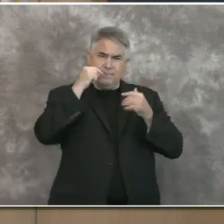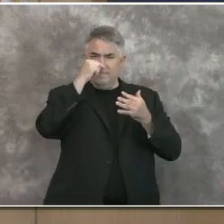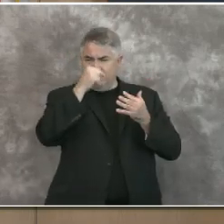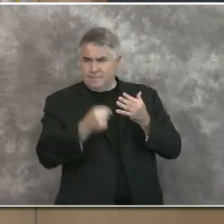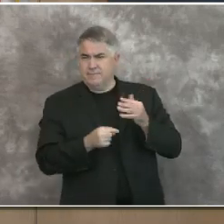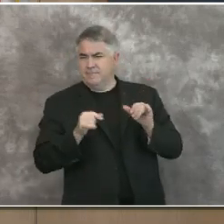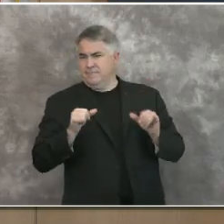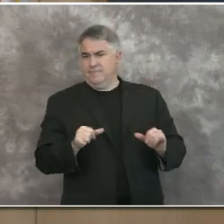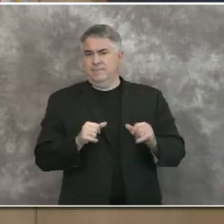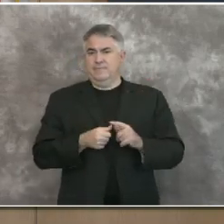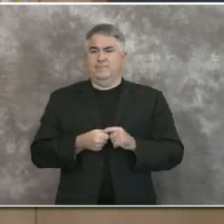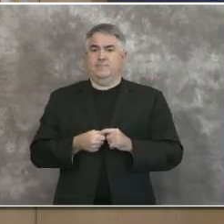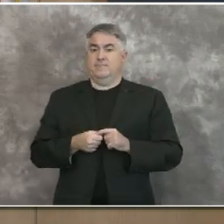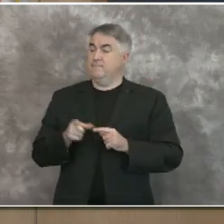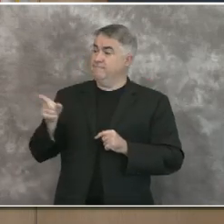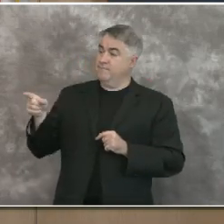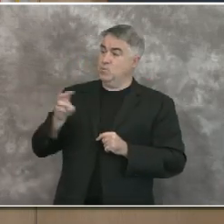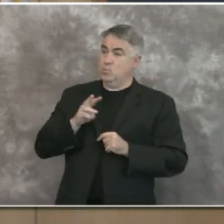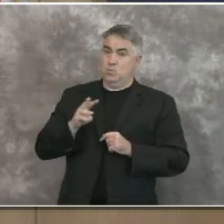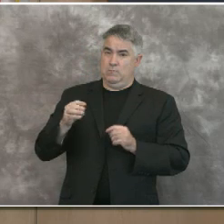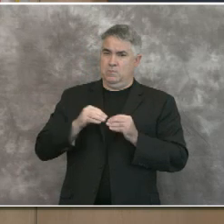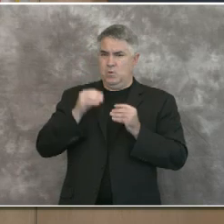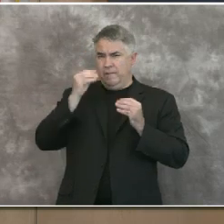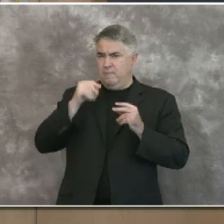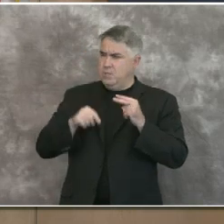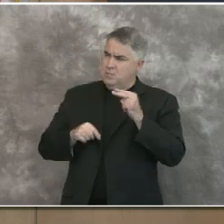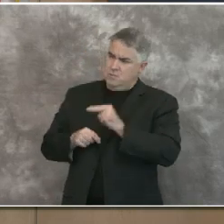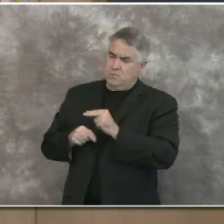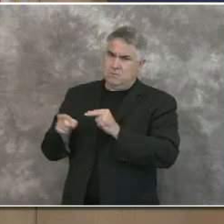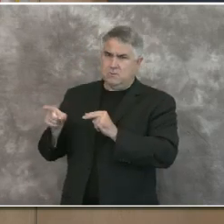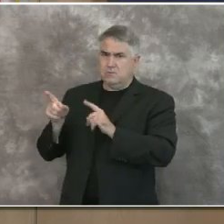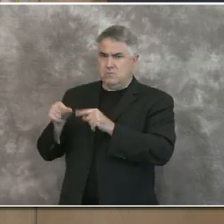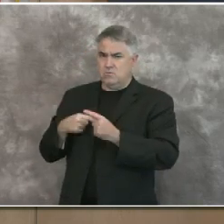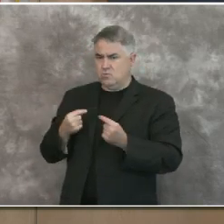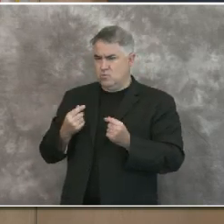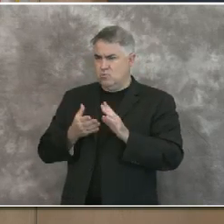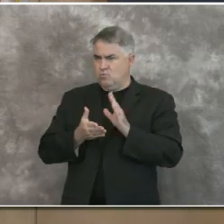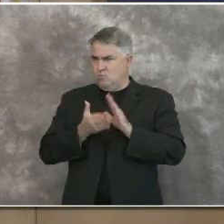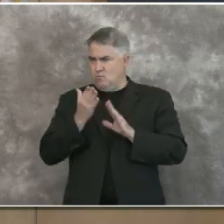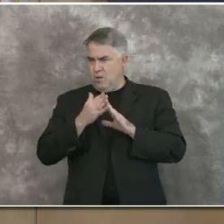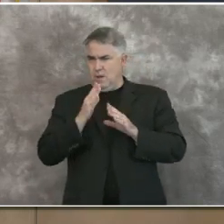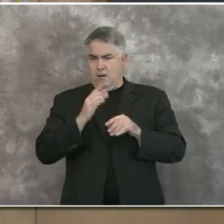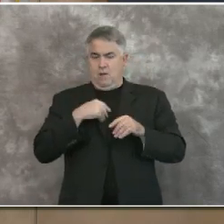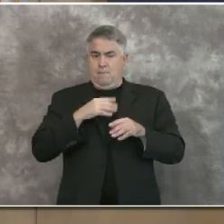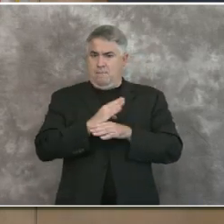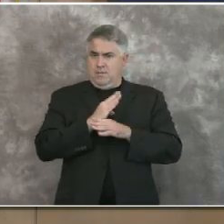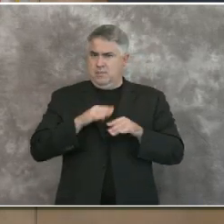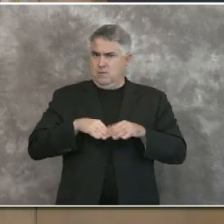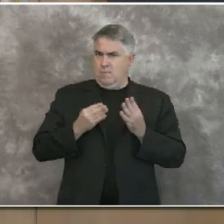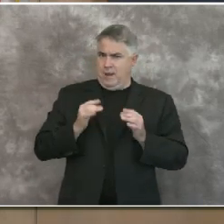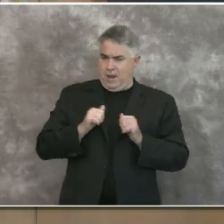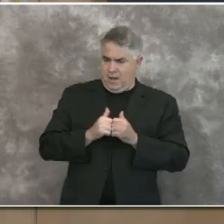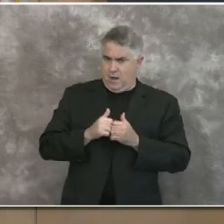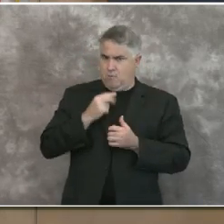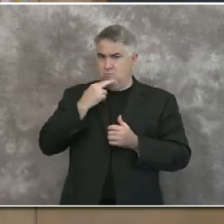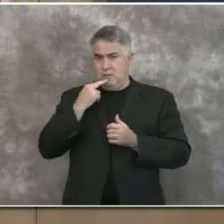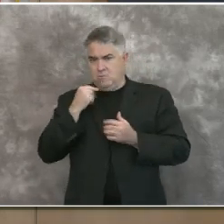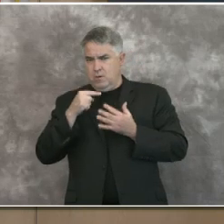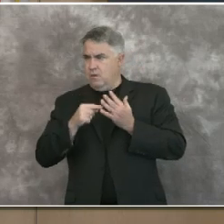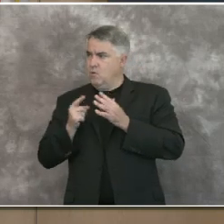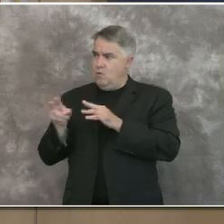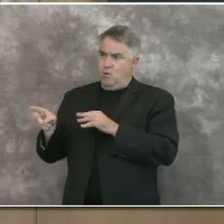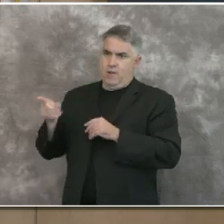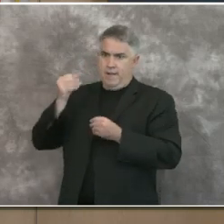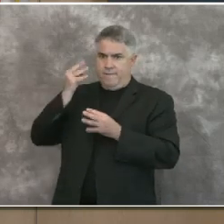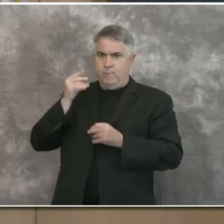coronavirus-sd.com, there is a safe reopening plan designated specifically for restaurants that you can see. You download the form, you fill